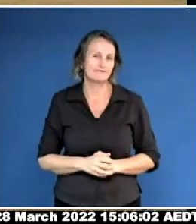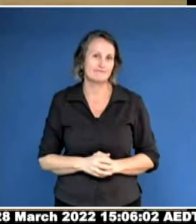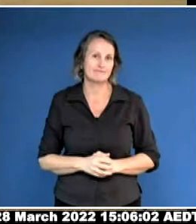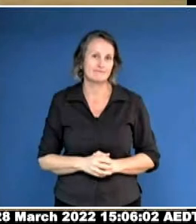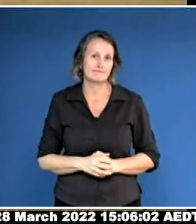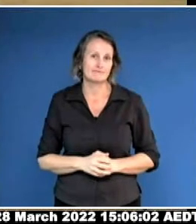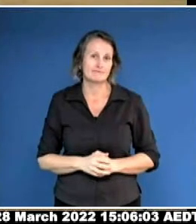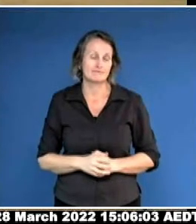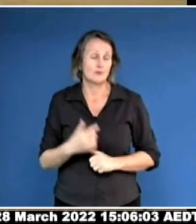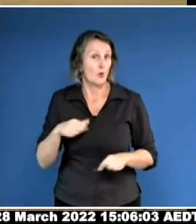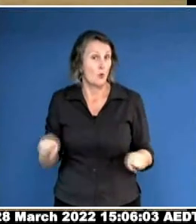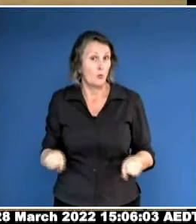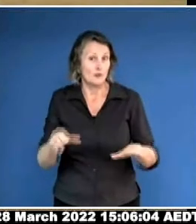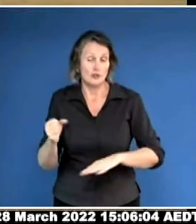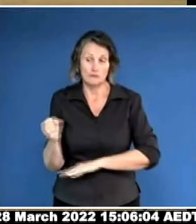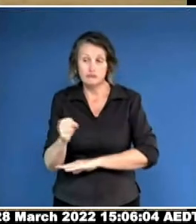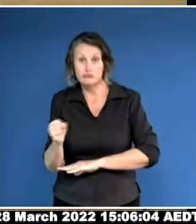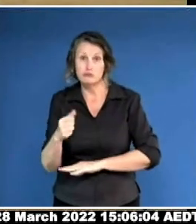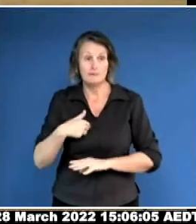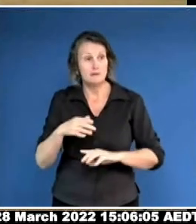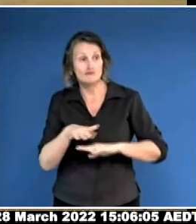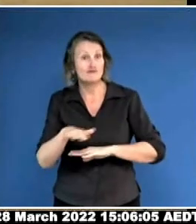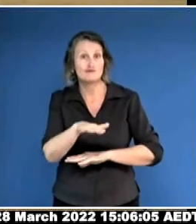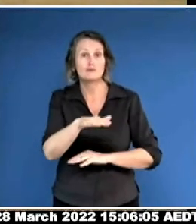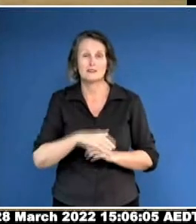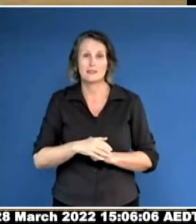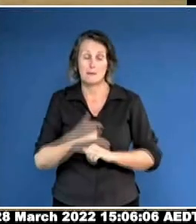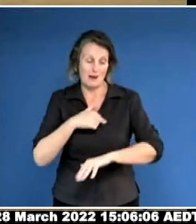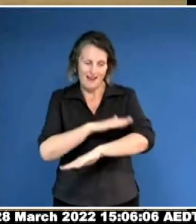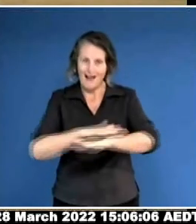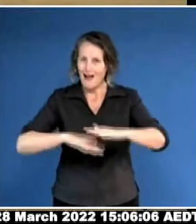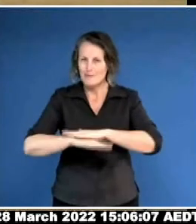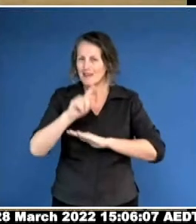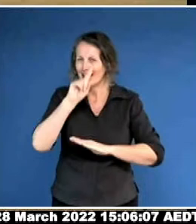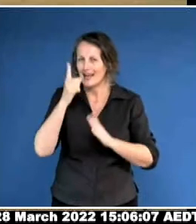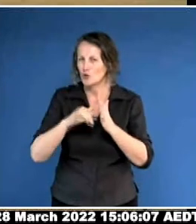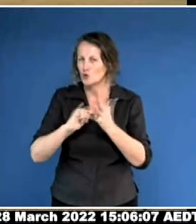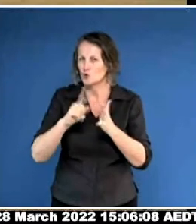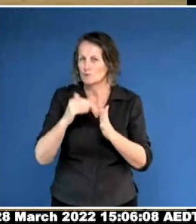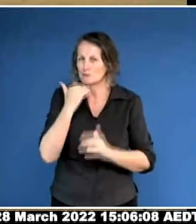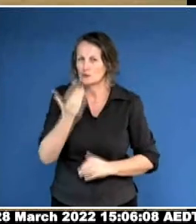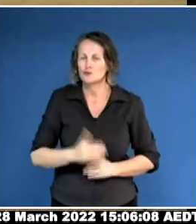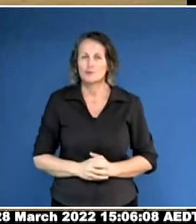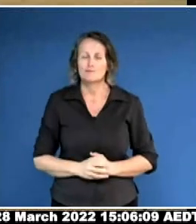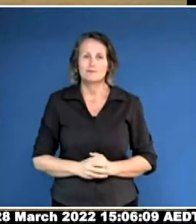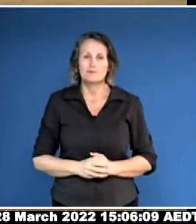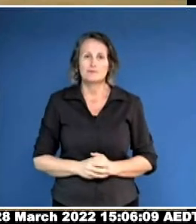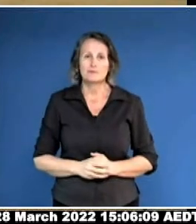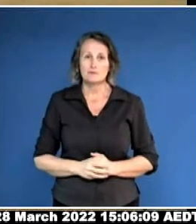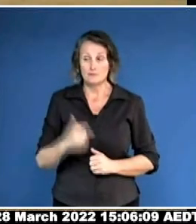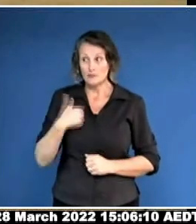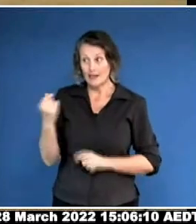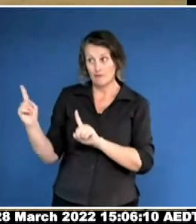around. I have limited use of my arms. I have a support worker with me most of the